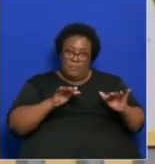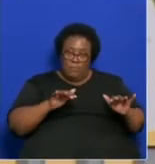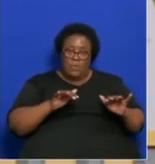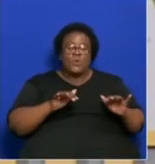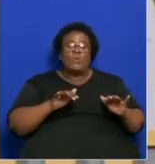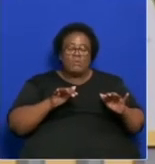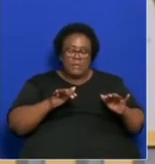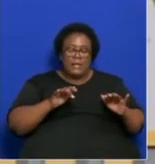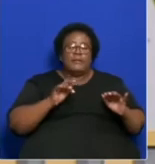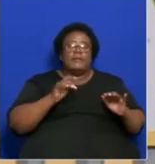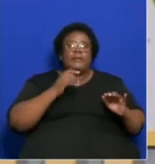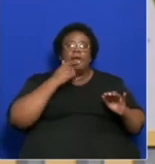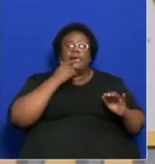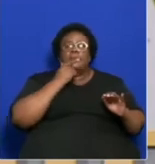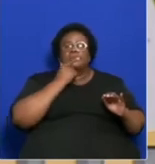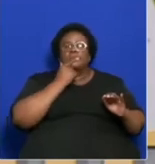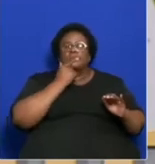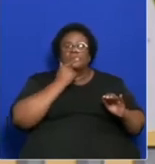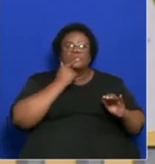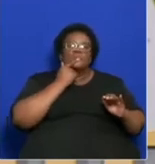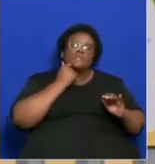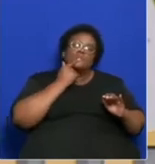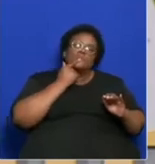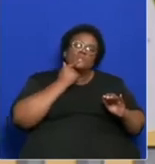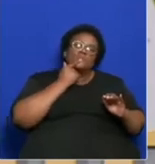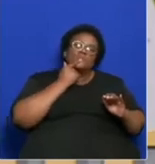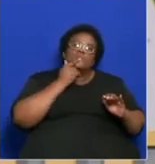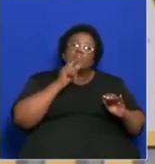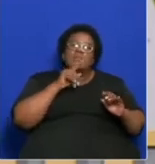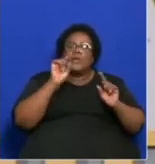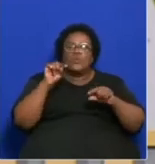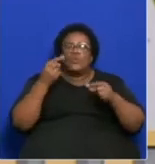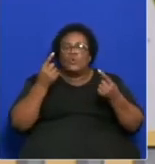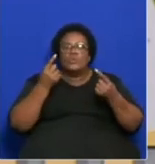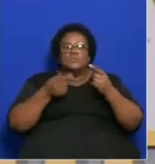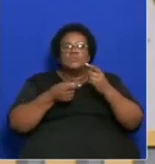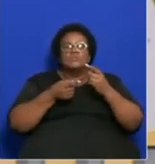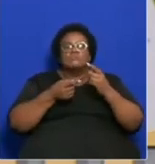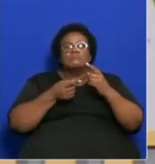of the month, right, they were unable to come at site